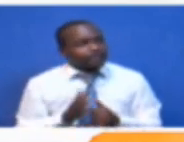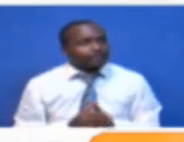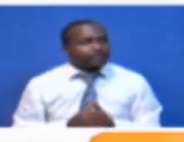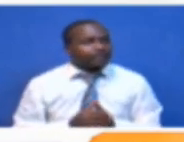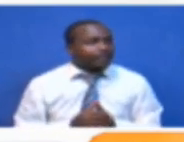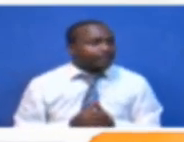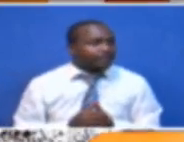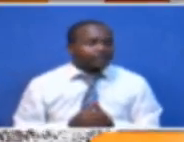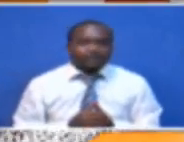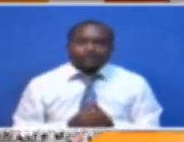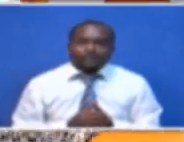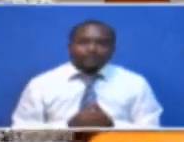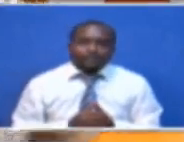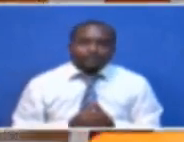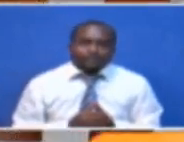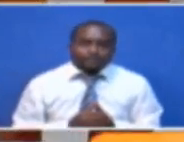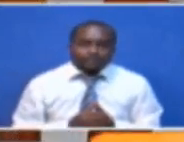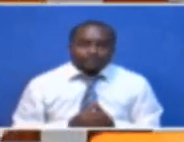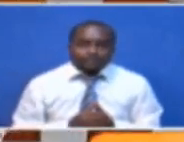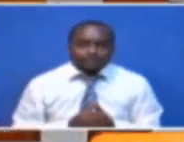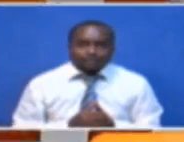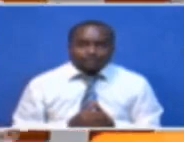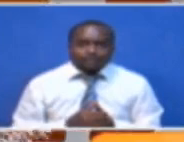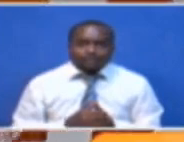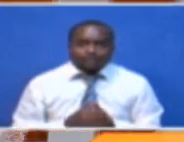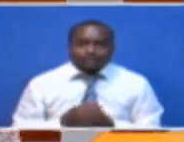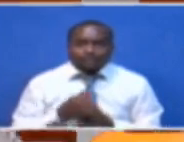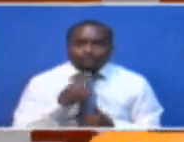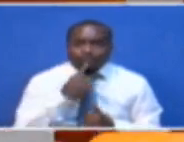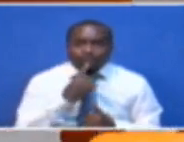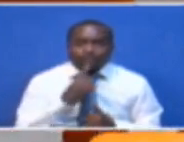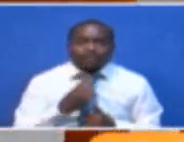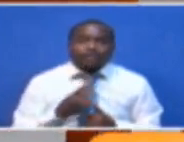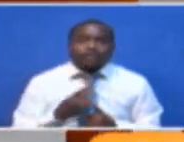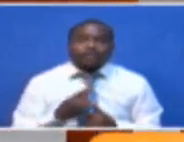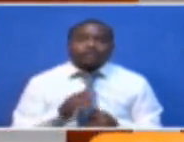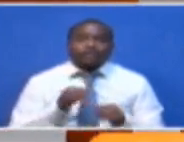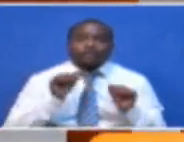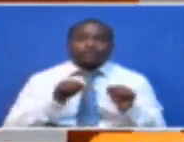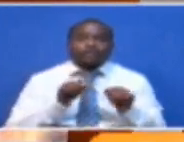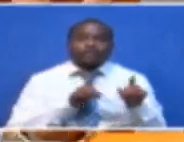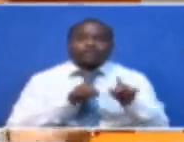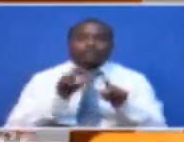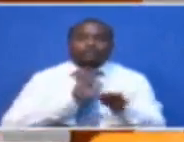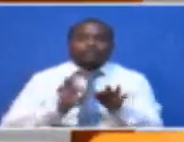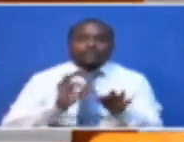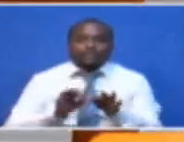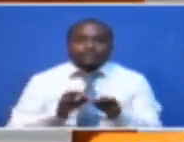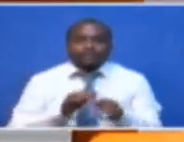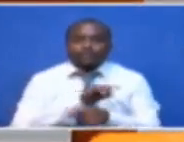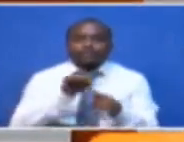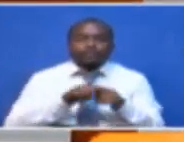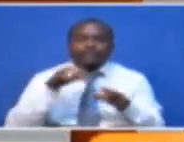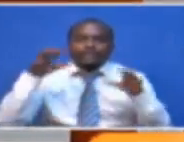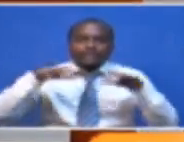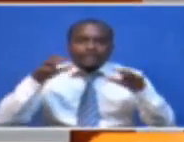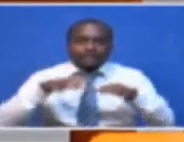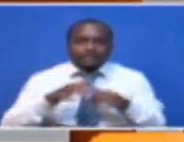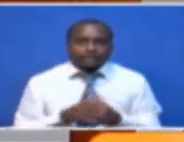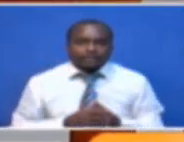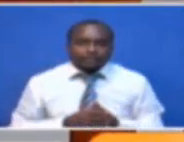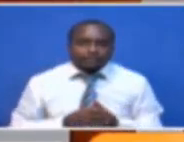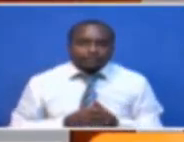Oh, man. You know, Mr. Moi and a core of steel, he could travel like lightning. You know, even when it is raining.